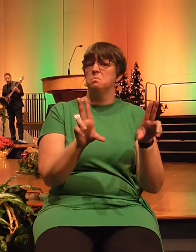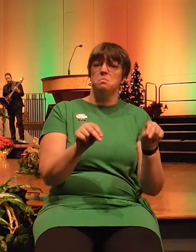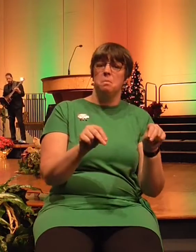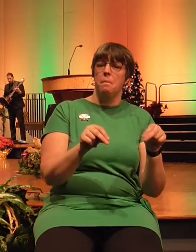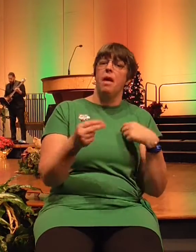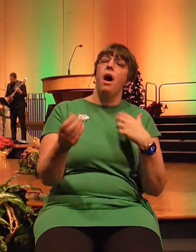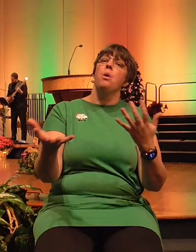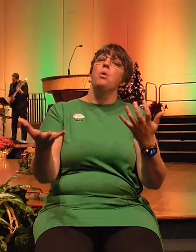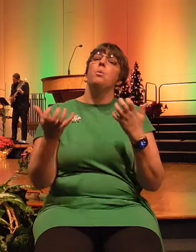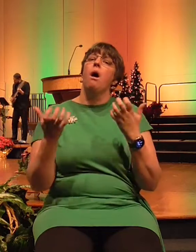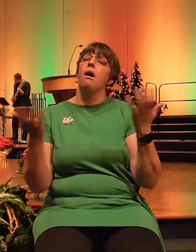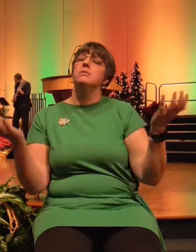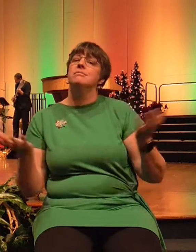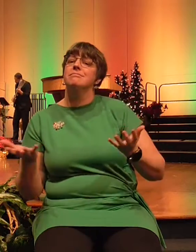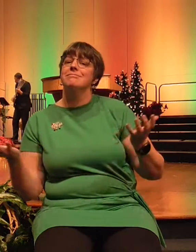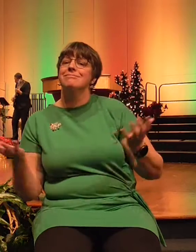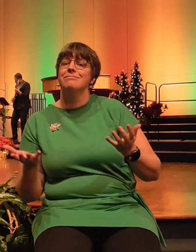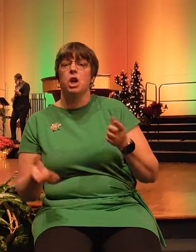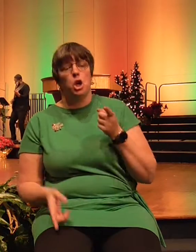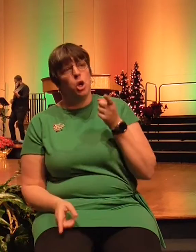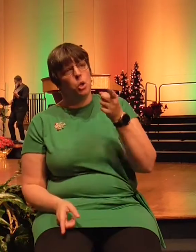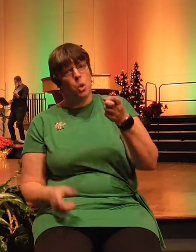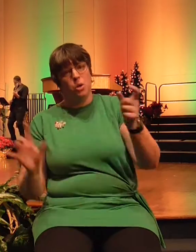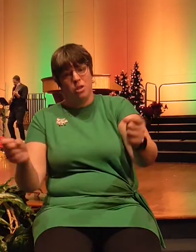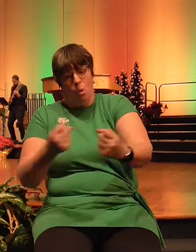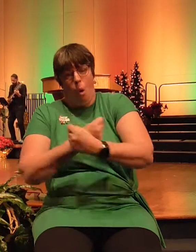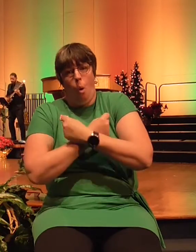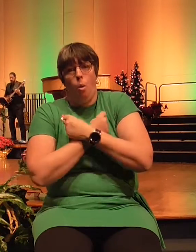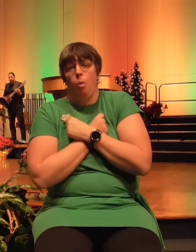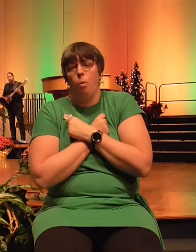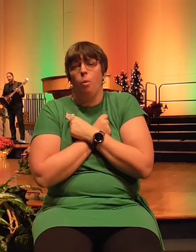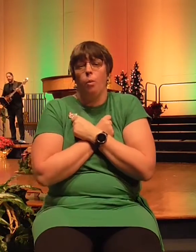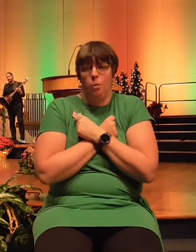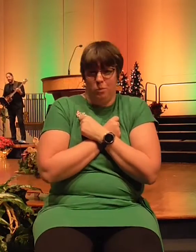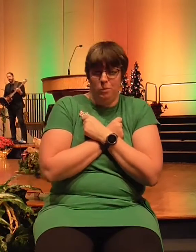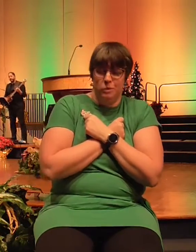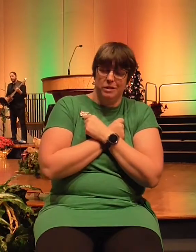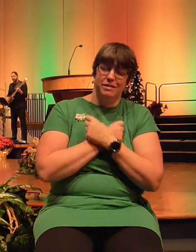I want is you to hold when you